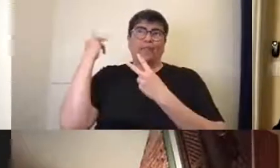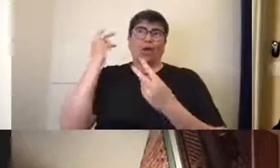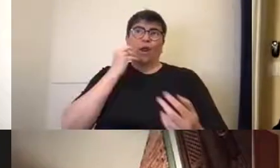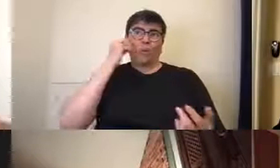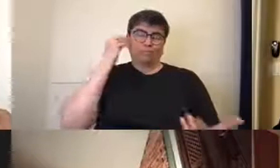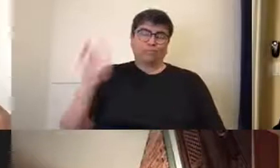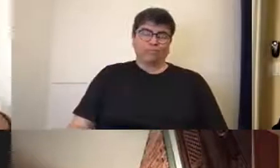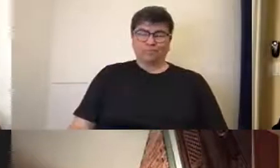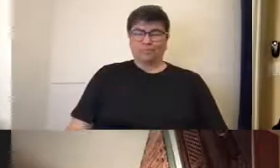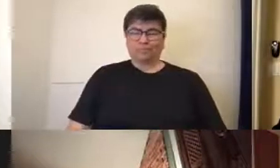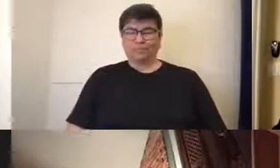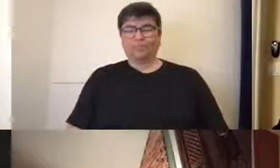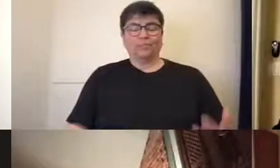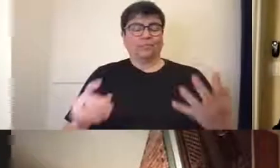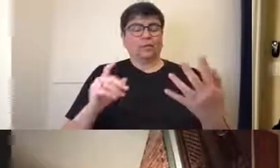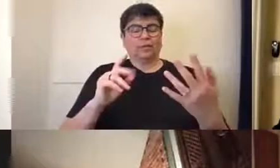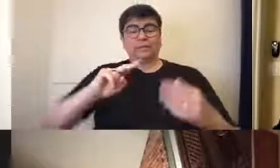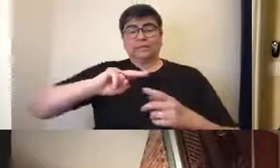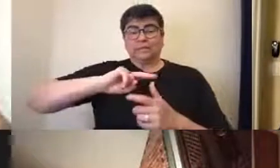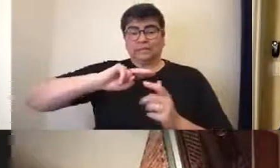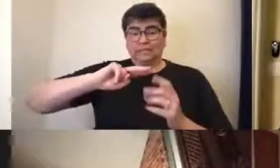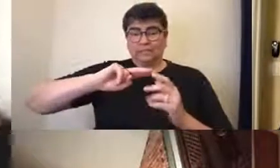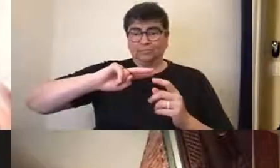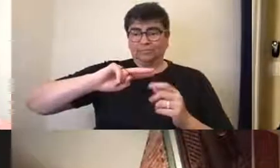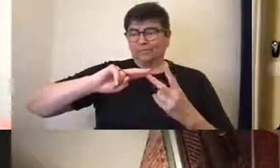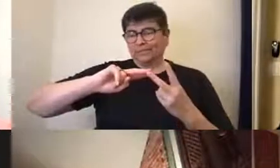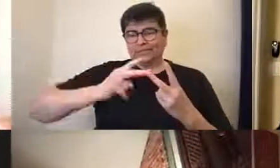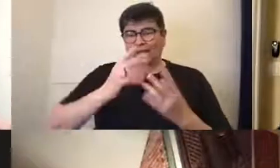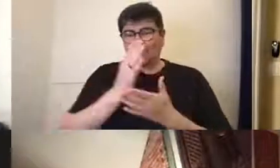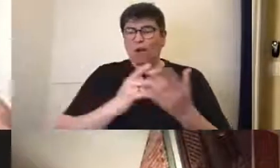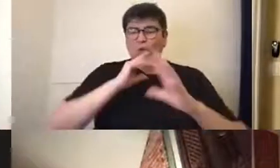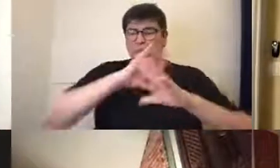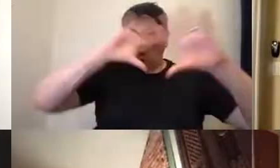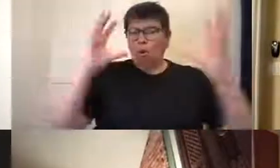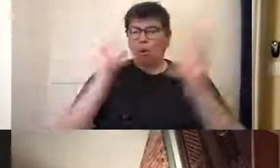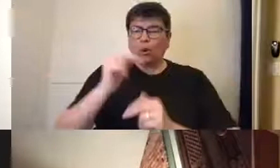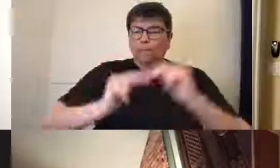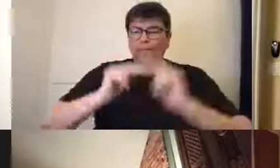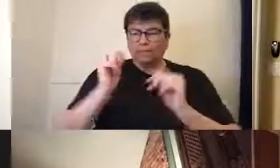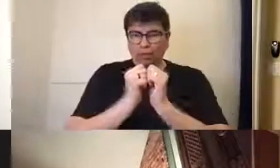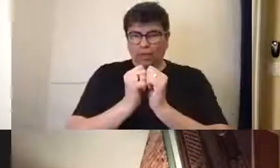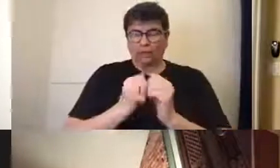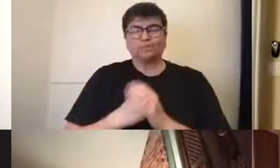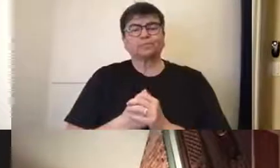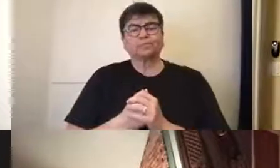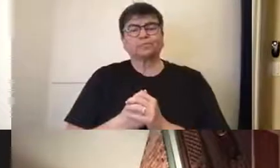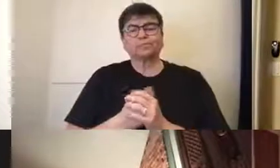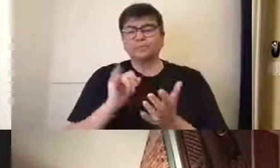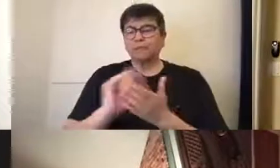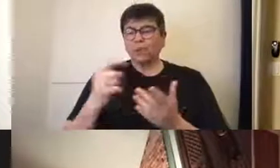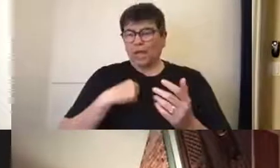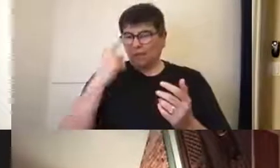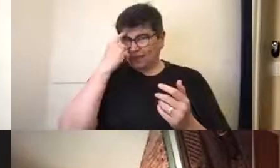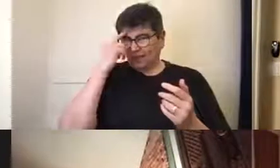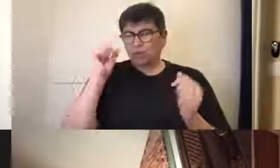All right. The second part of the exercise is, you know, it's all big one thing. We're all building this together. And this is where I think it can get a